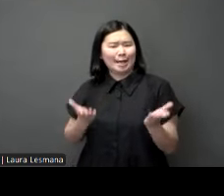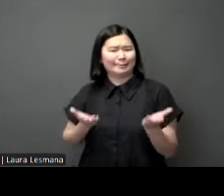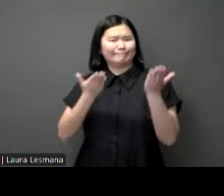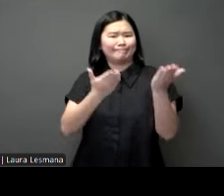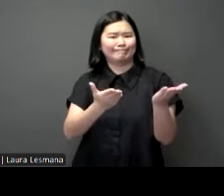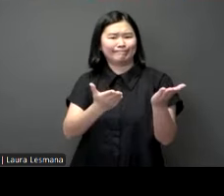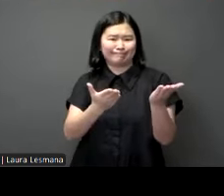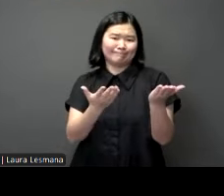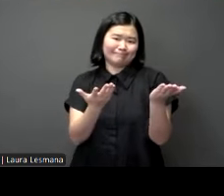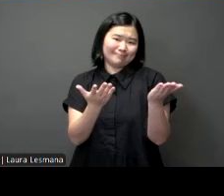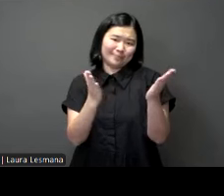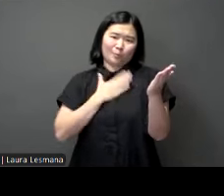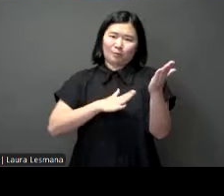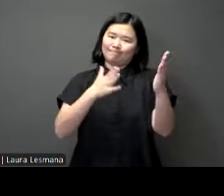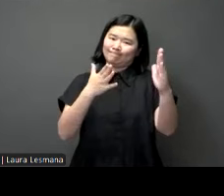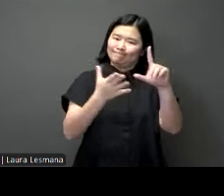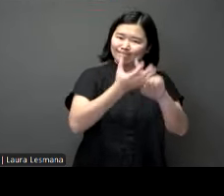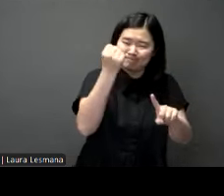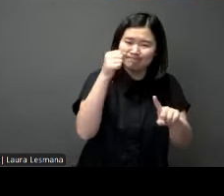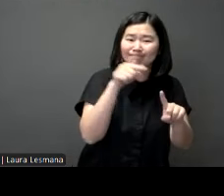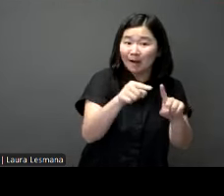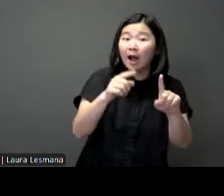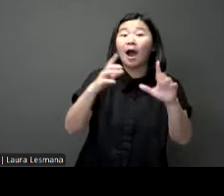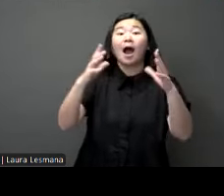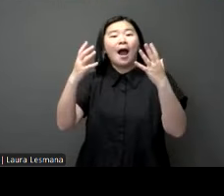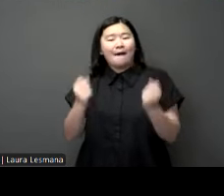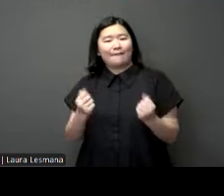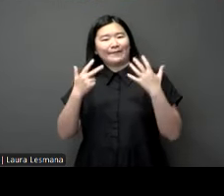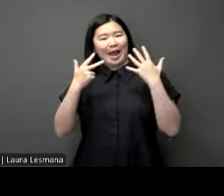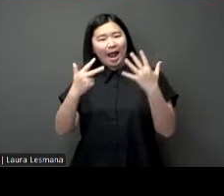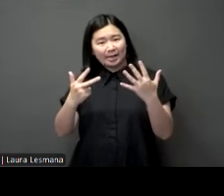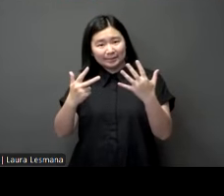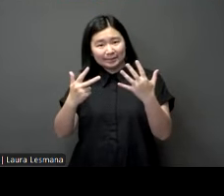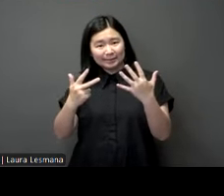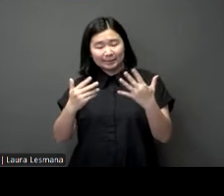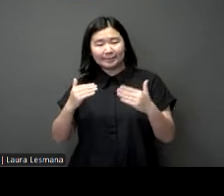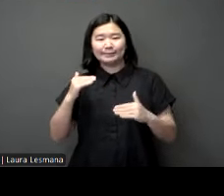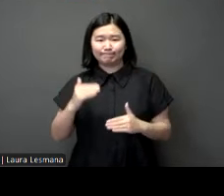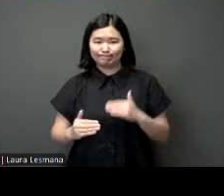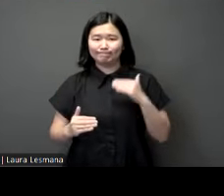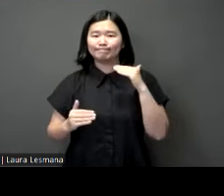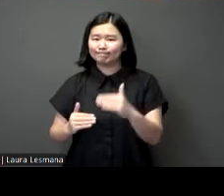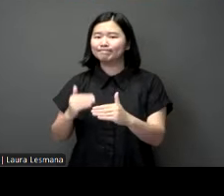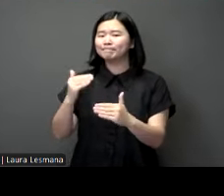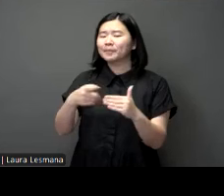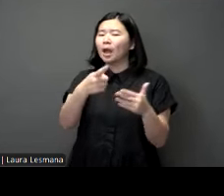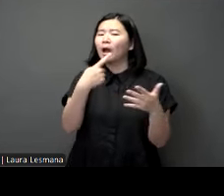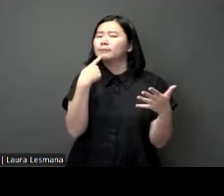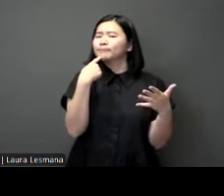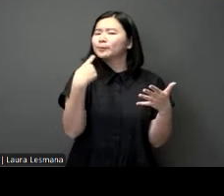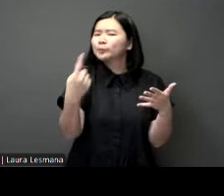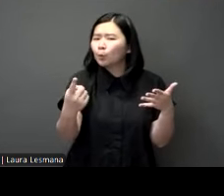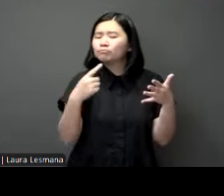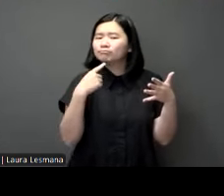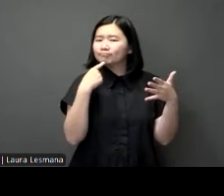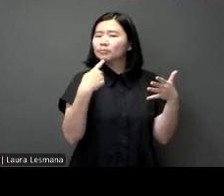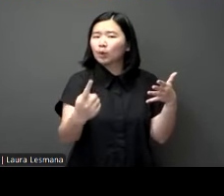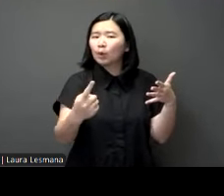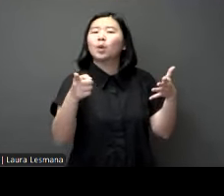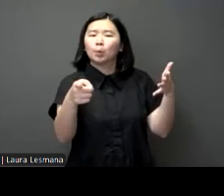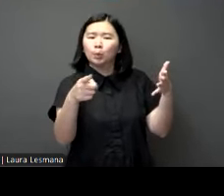that sees exactly what worked, and to decide what groups are still left behind. Are there still groups that are